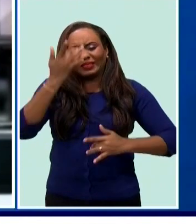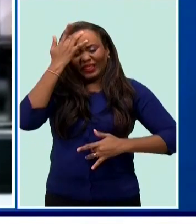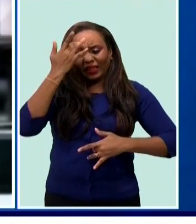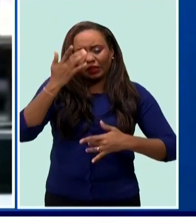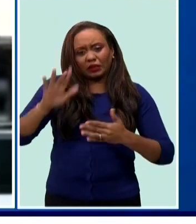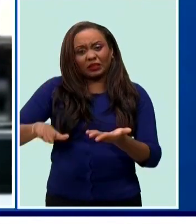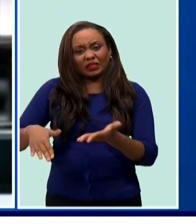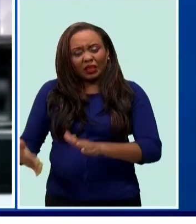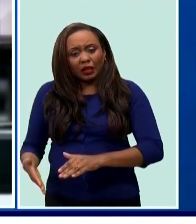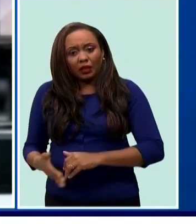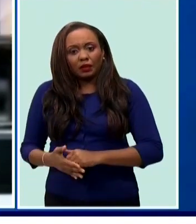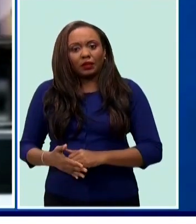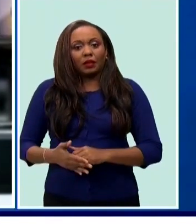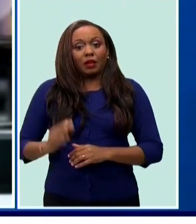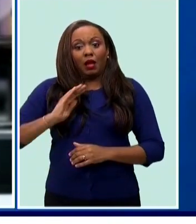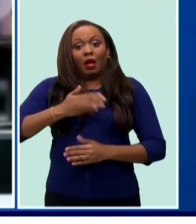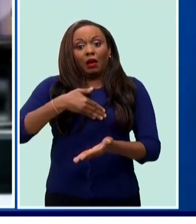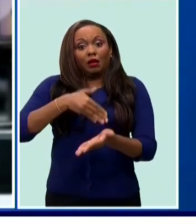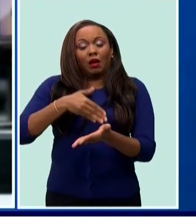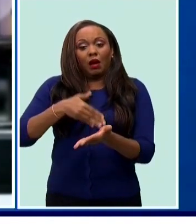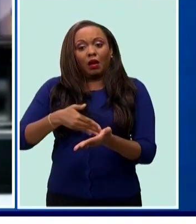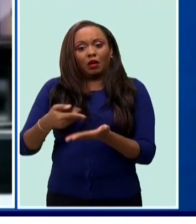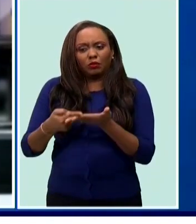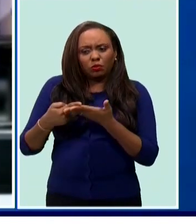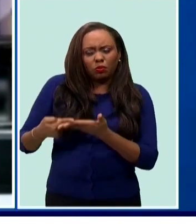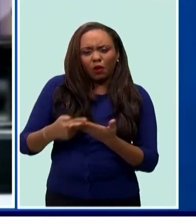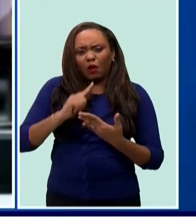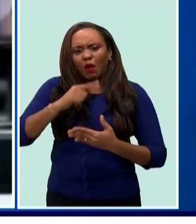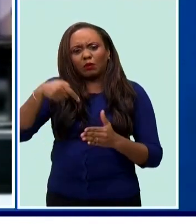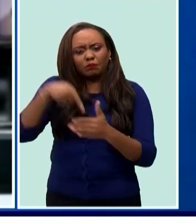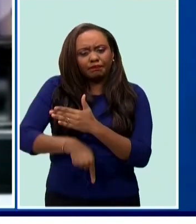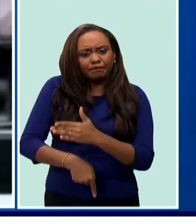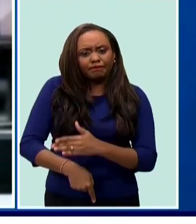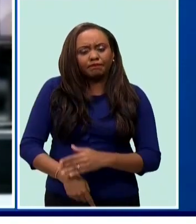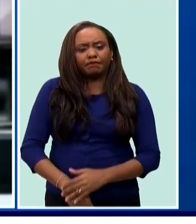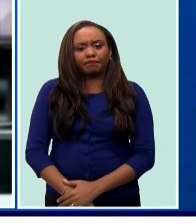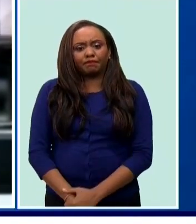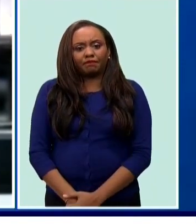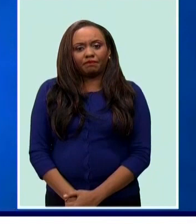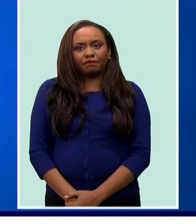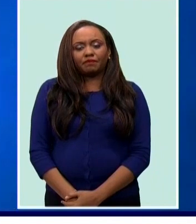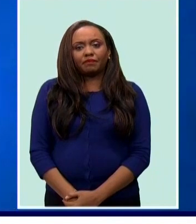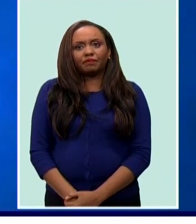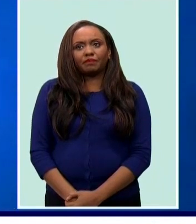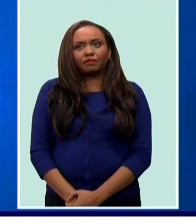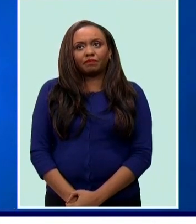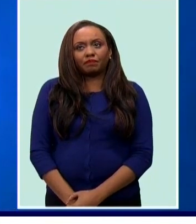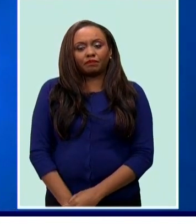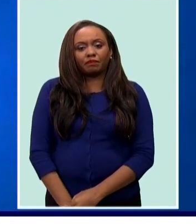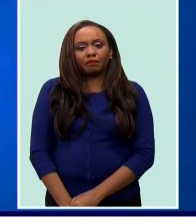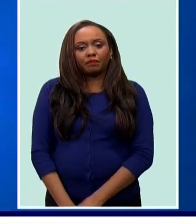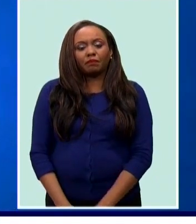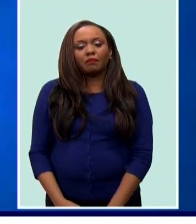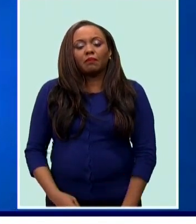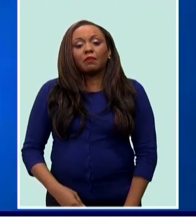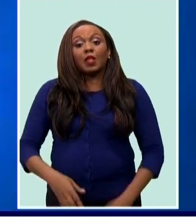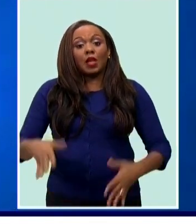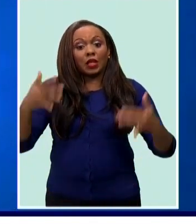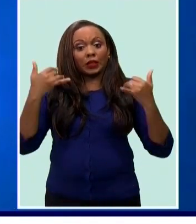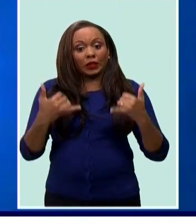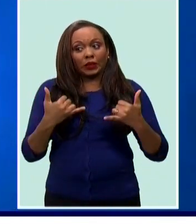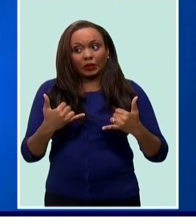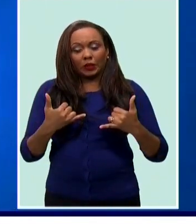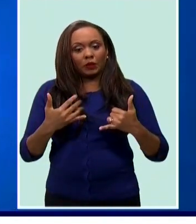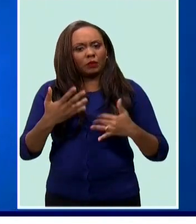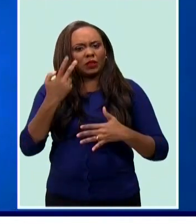and with passion on the issue. Take a look at part of that exclusive interview. These public health threats of our time, many of